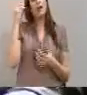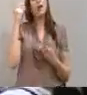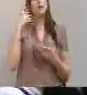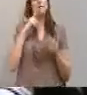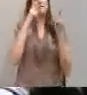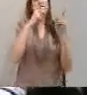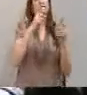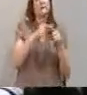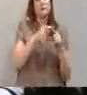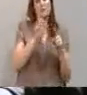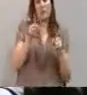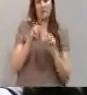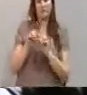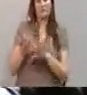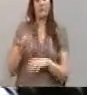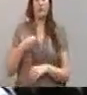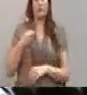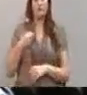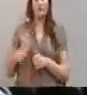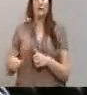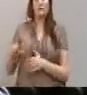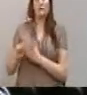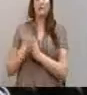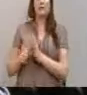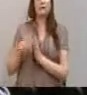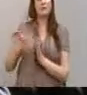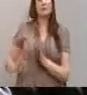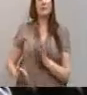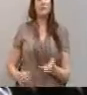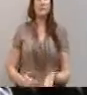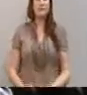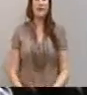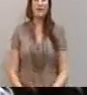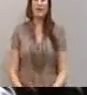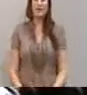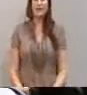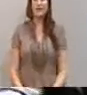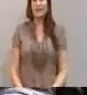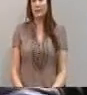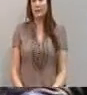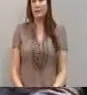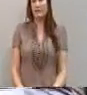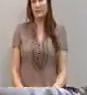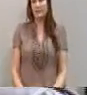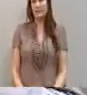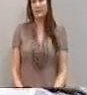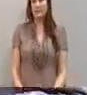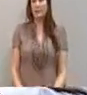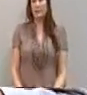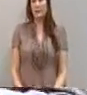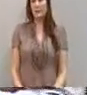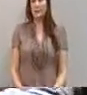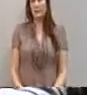implement the youth subsidy, which was at one point a matter of general consensus. These are